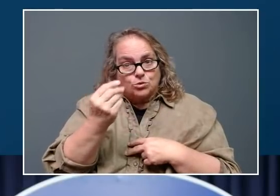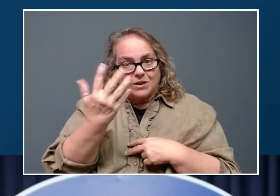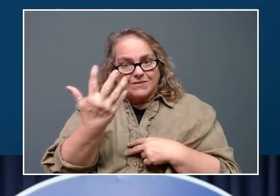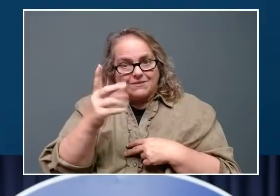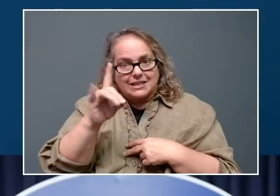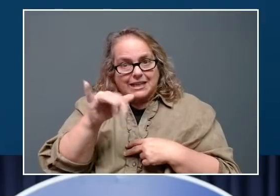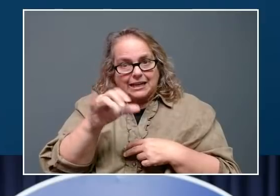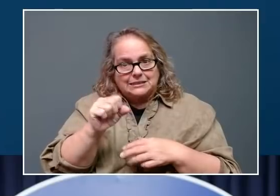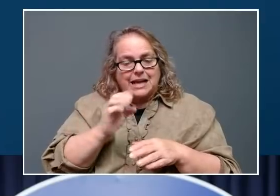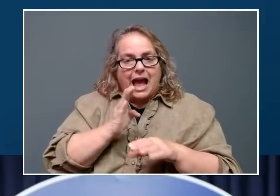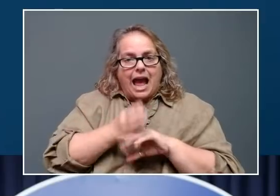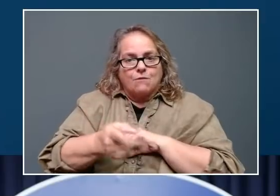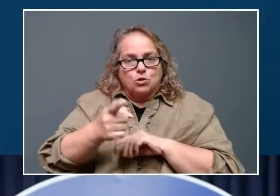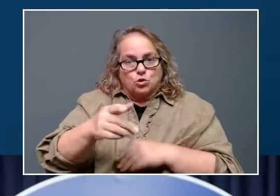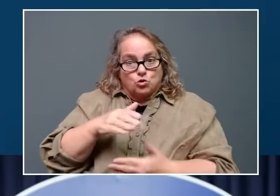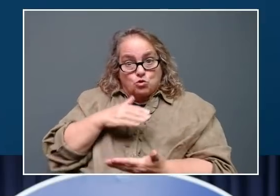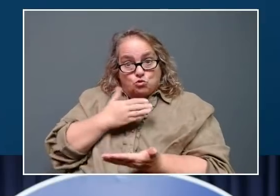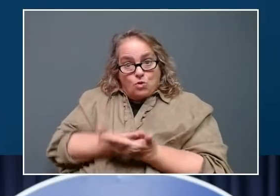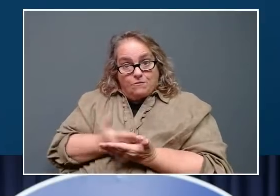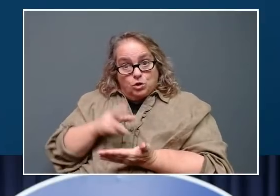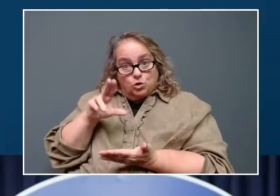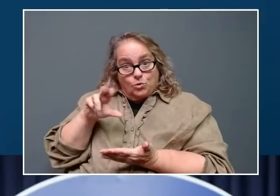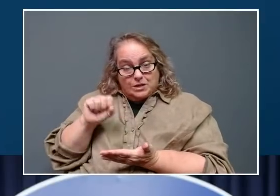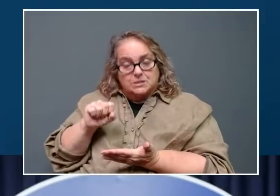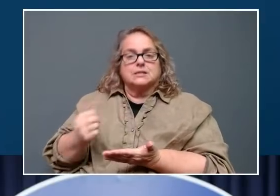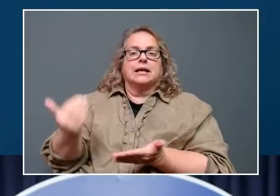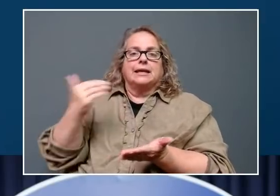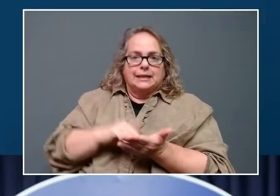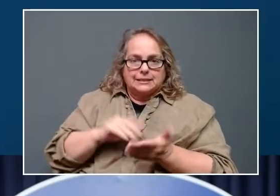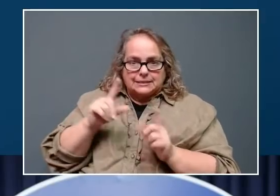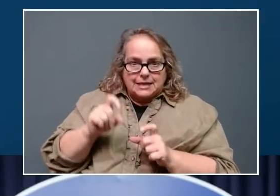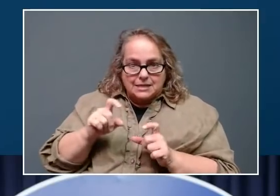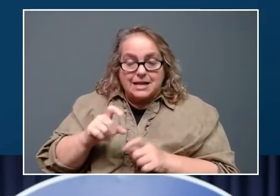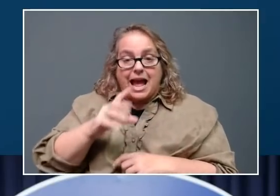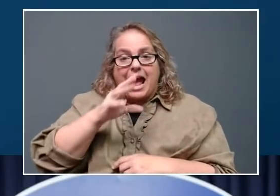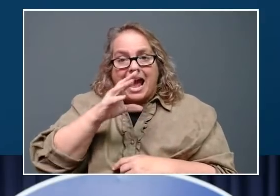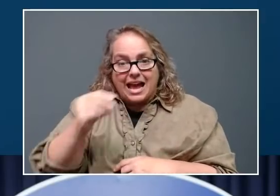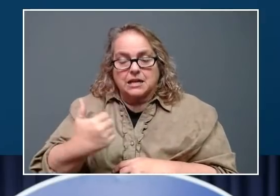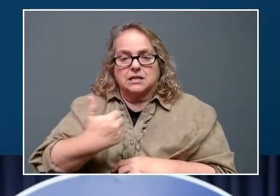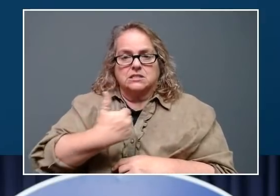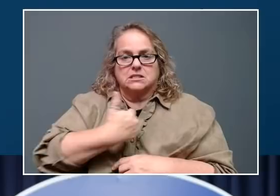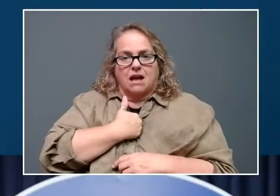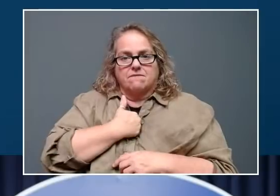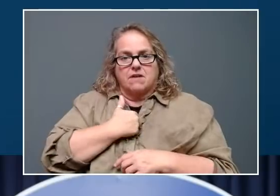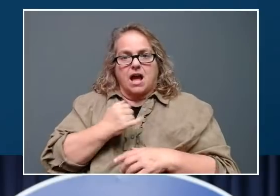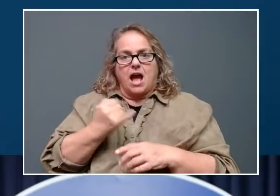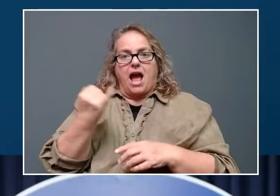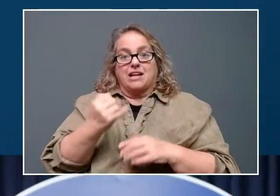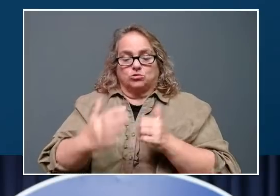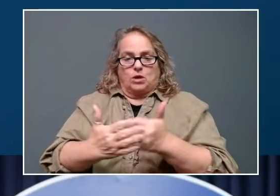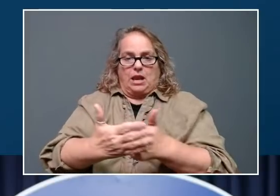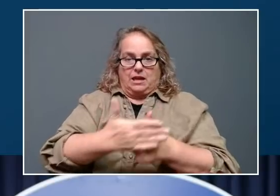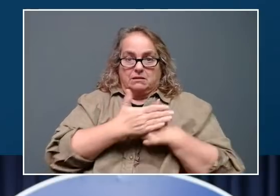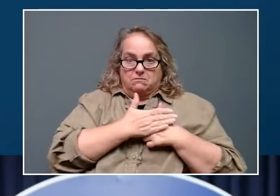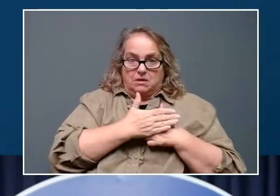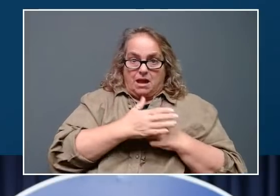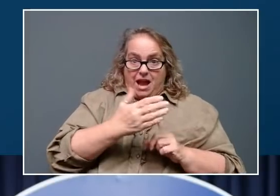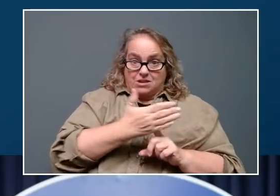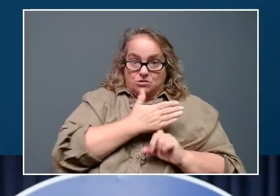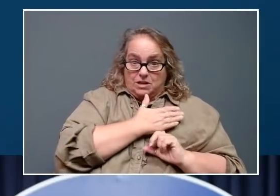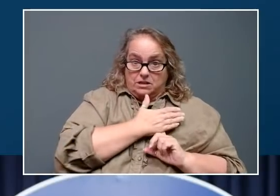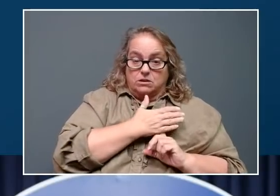return. Third, you should self-isolate and get tested if any symptoms are developed. And